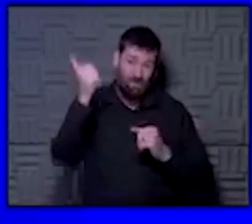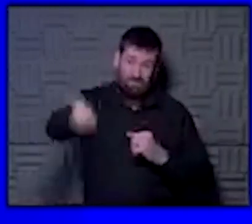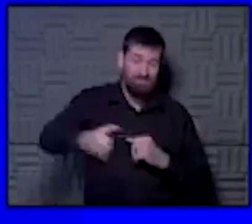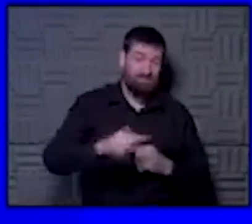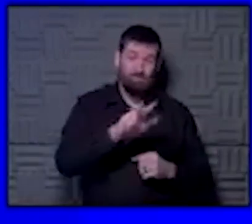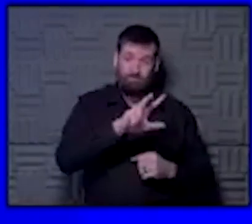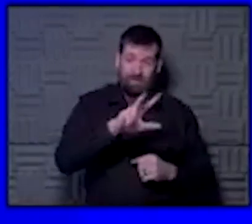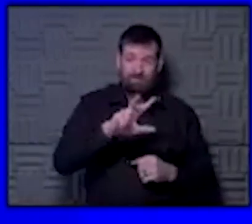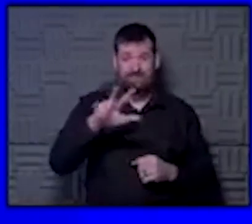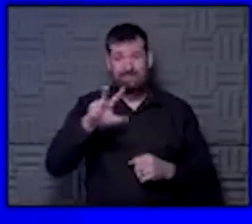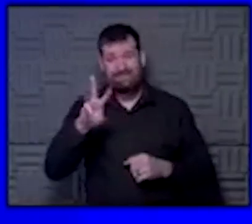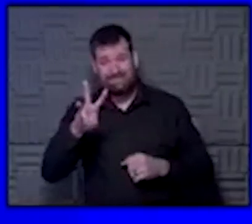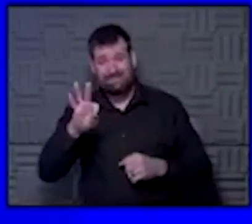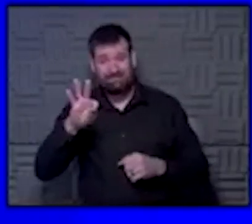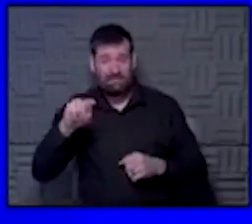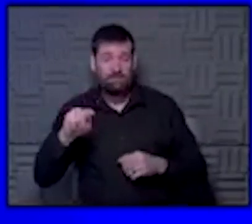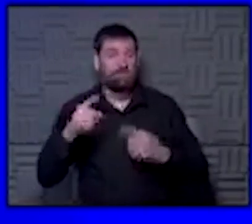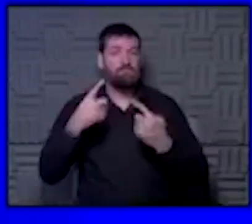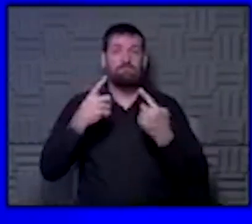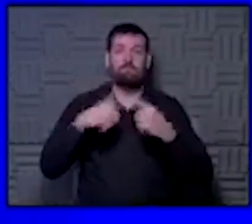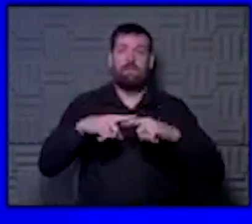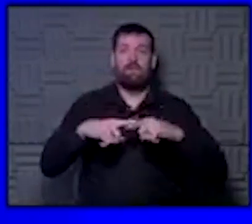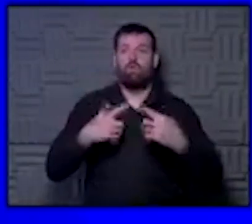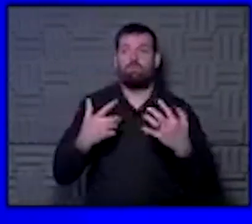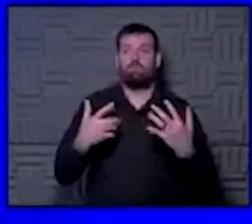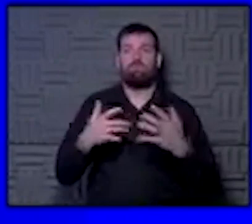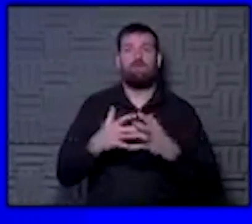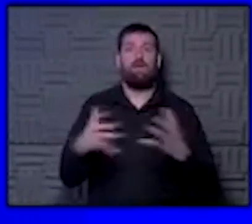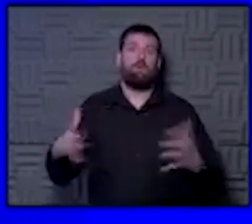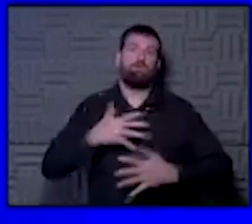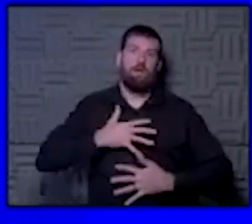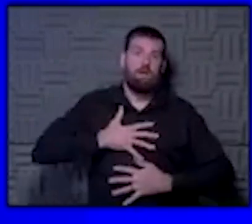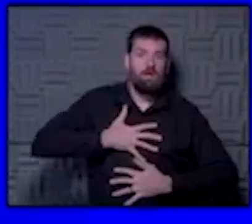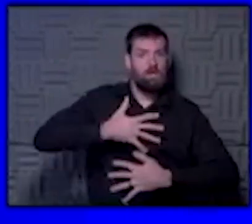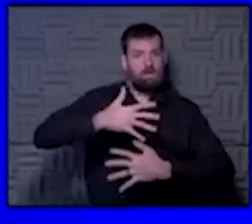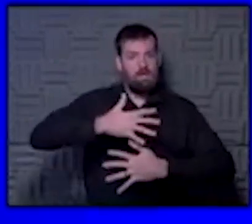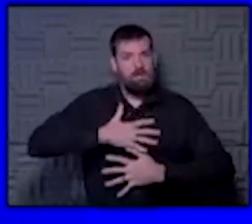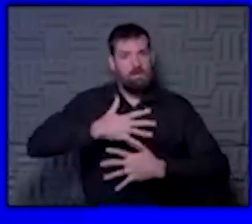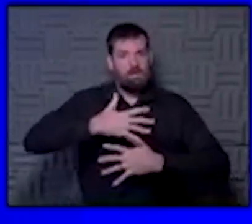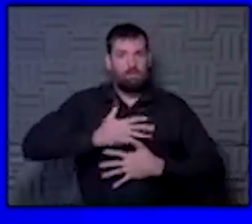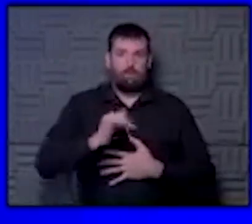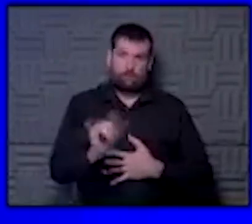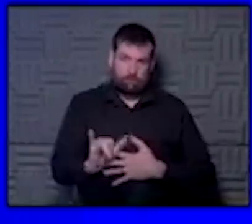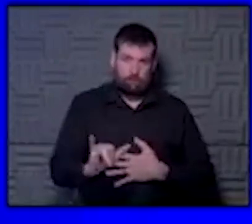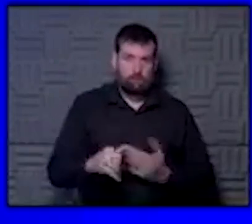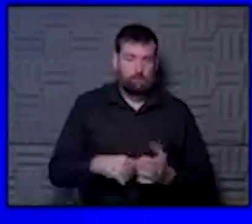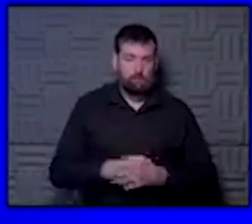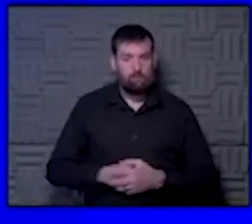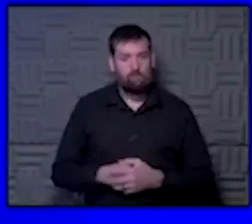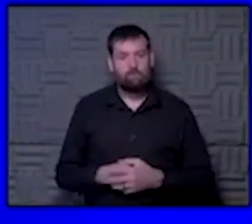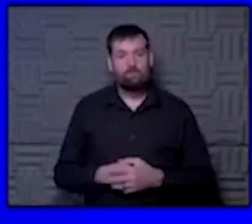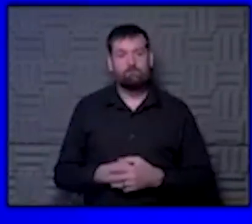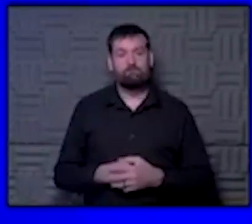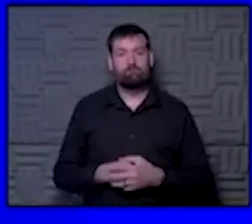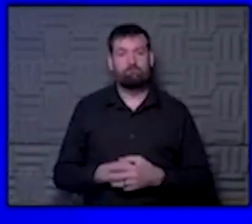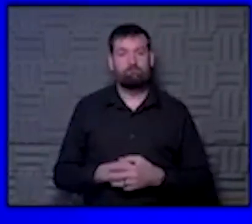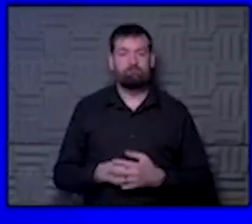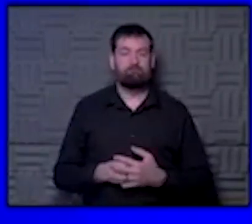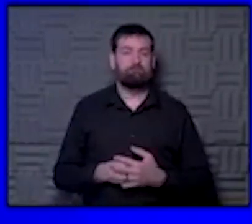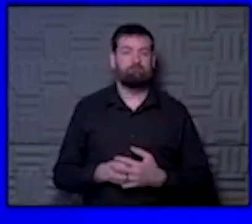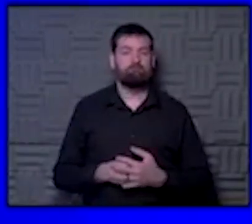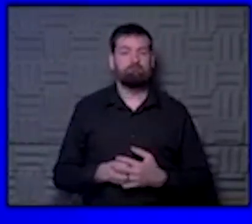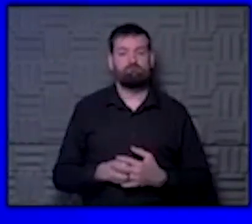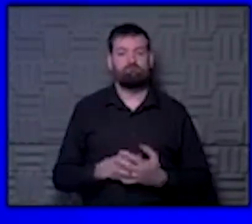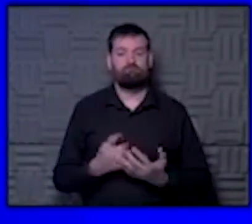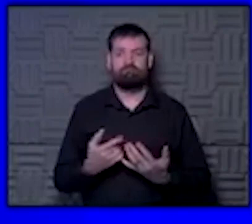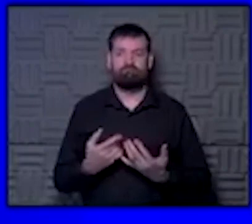6 feet, depending on how much exertion you're doing as well. So I think that just kind of lends